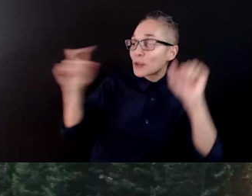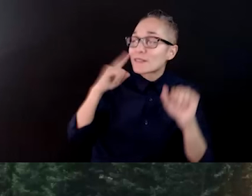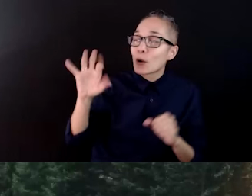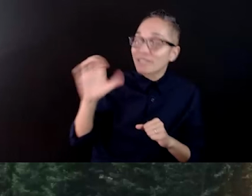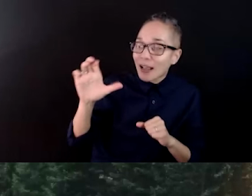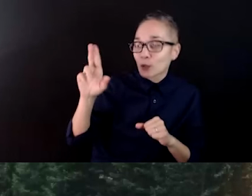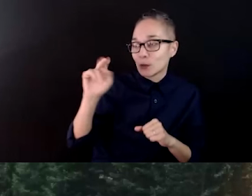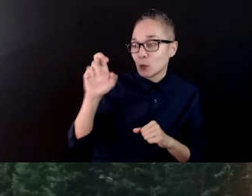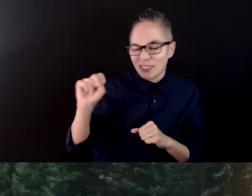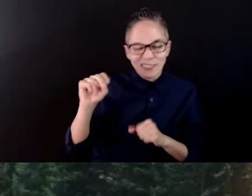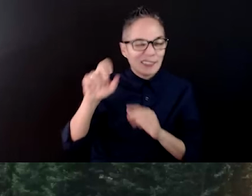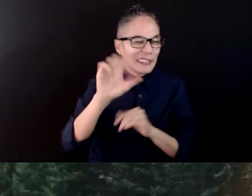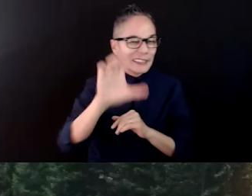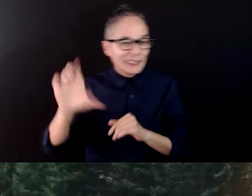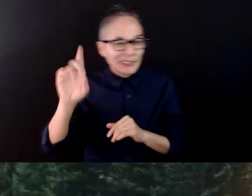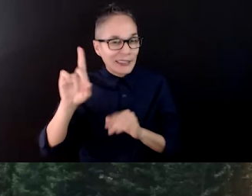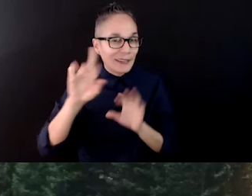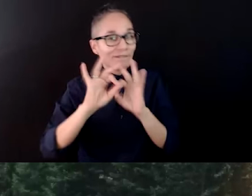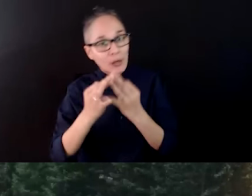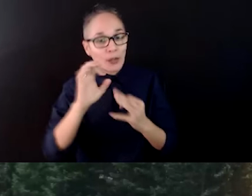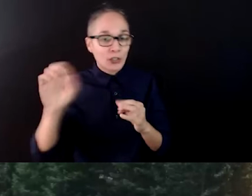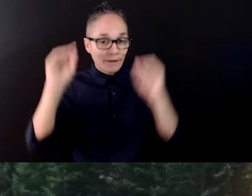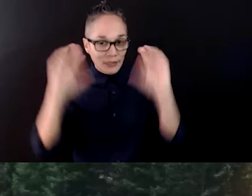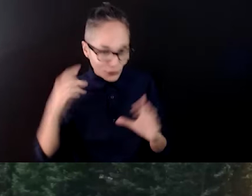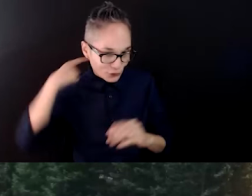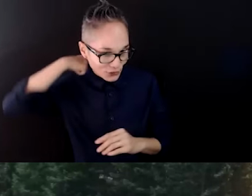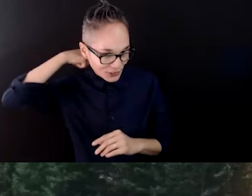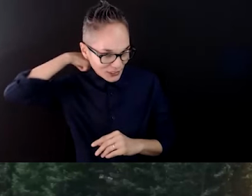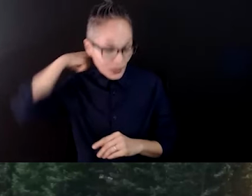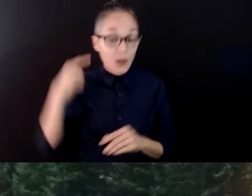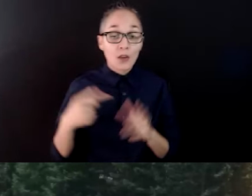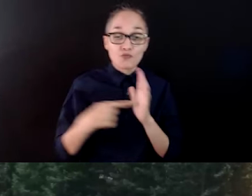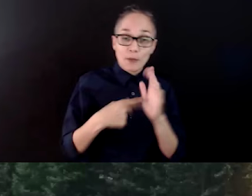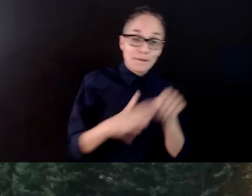State Center Federation of Teachers, represents both full-time and part-time.